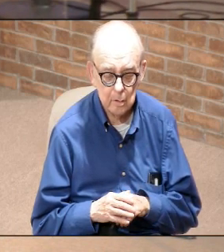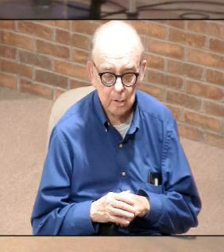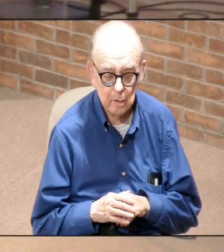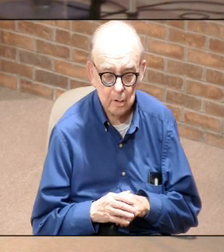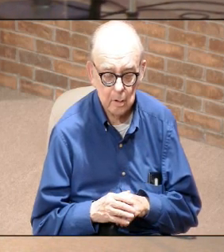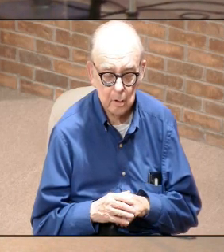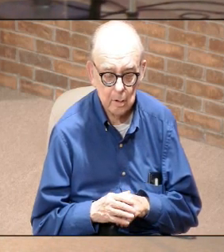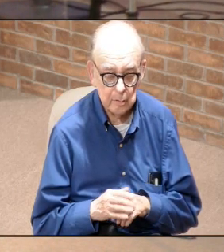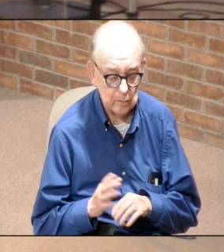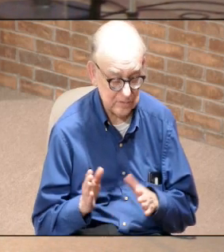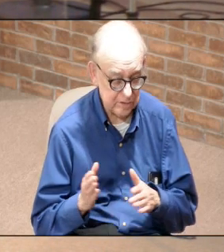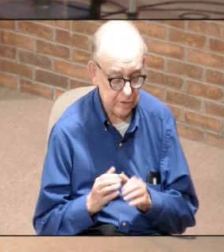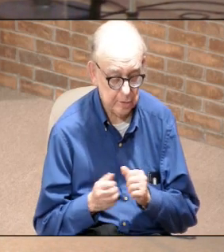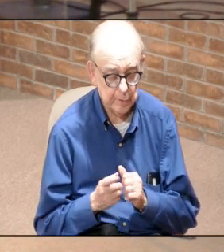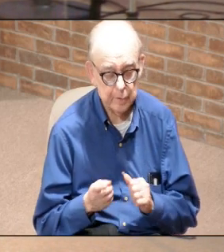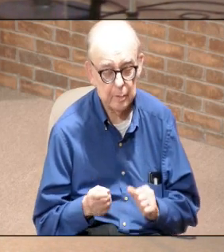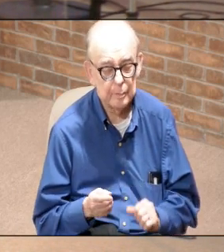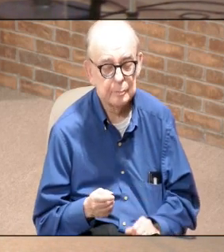As I've shared with you,